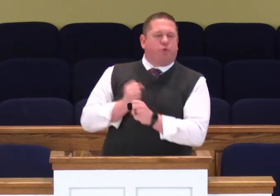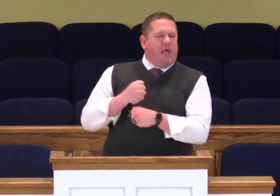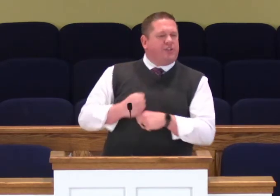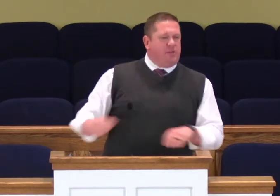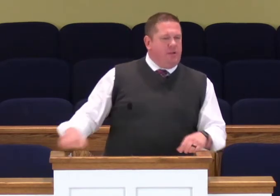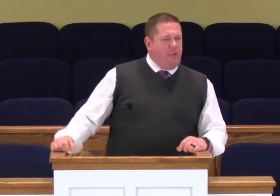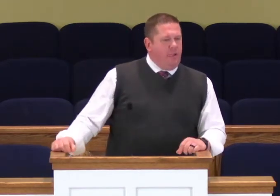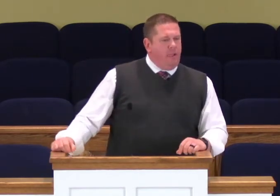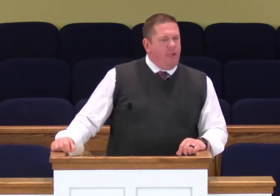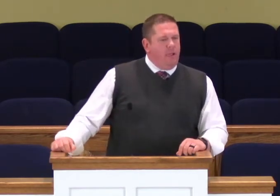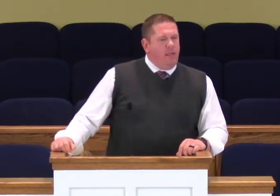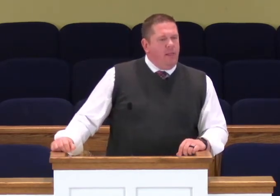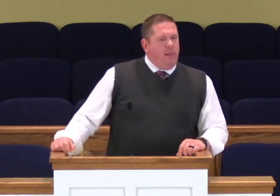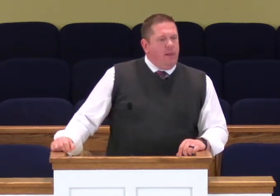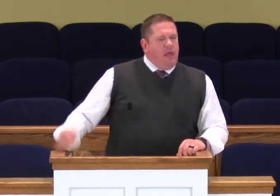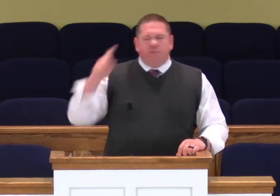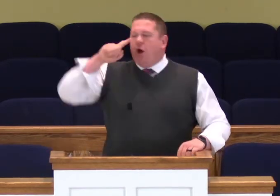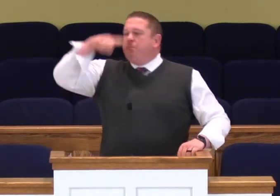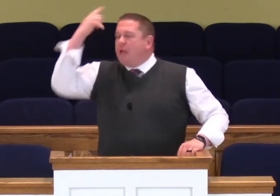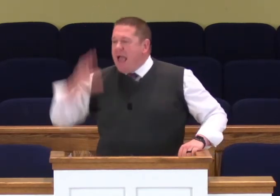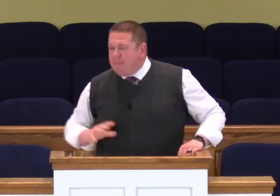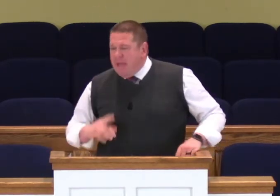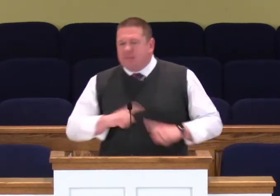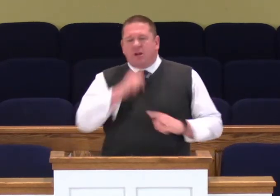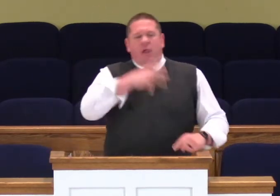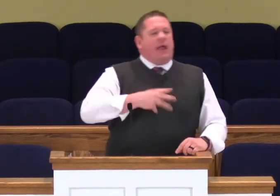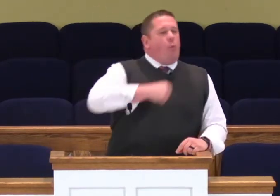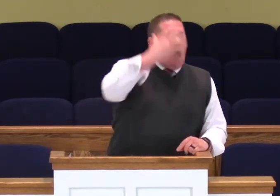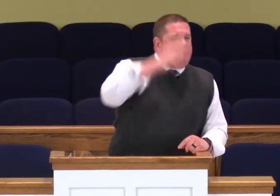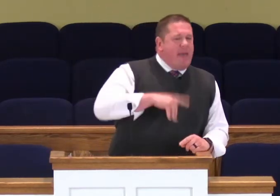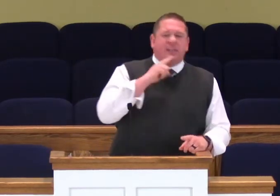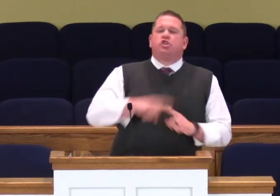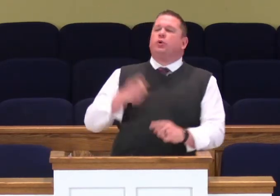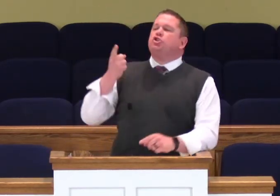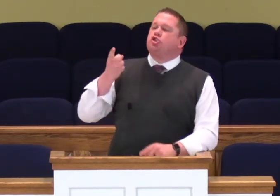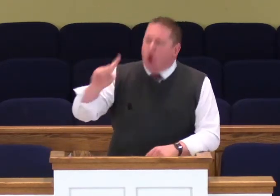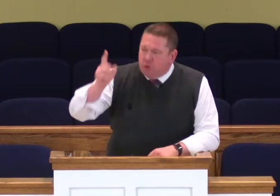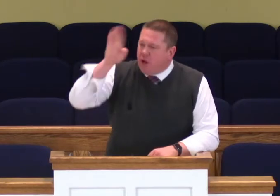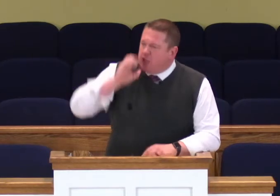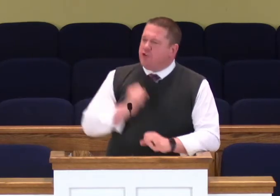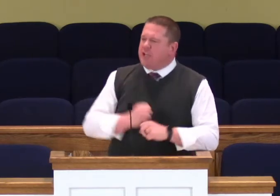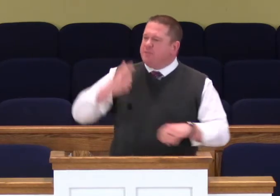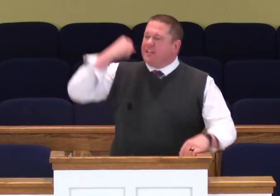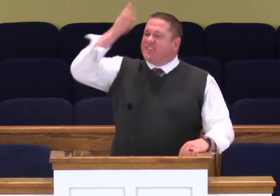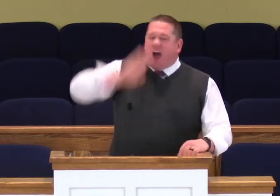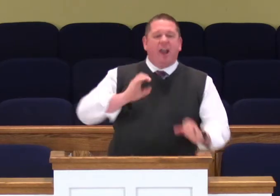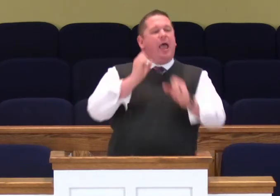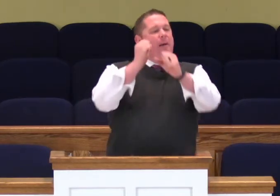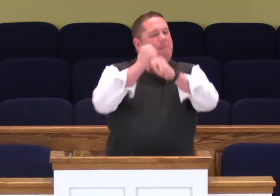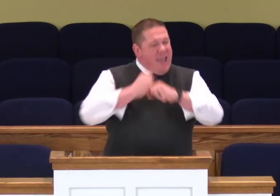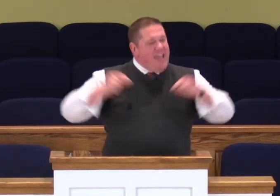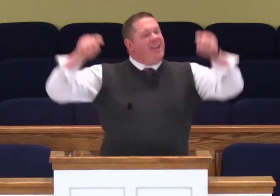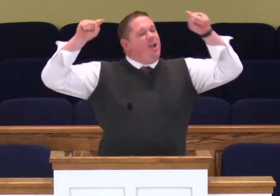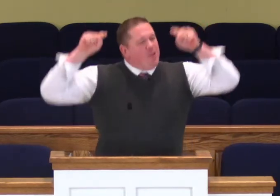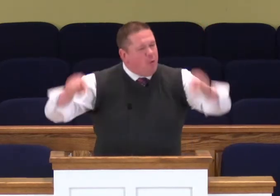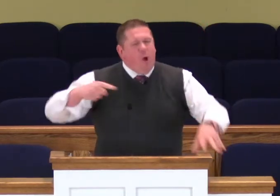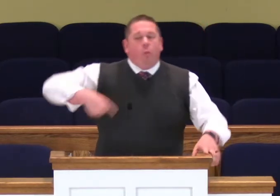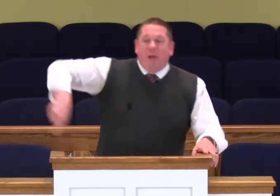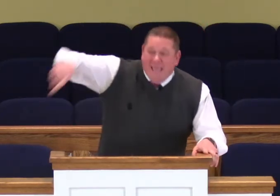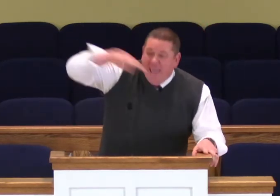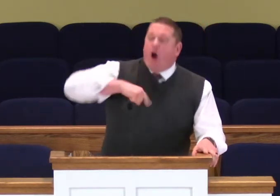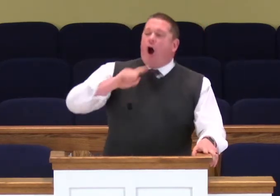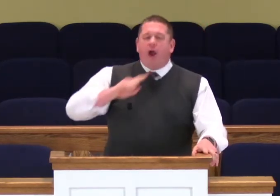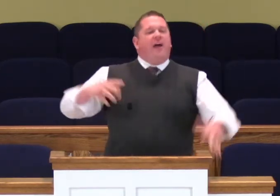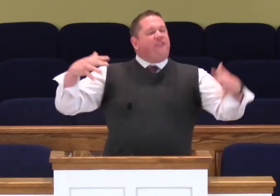God's creation. And for a black man to not like a white man is to insult God's creation. Because God made you.